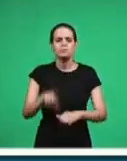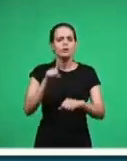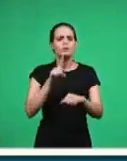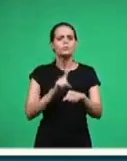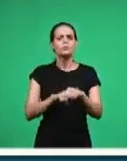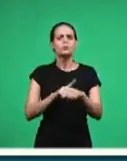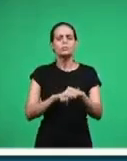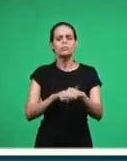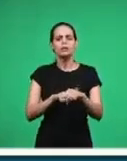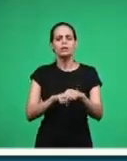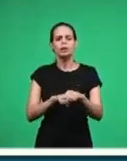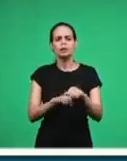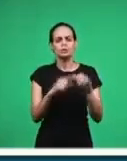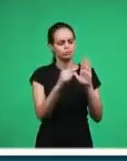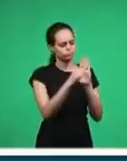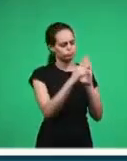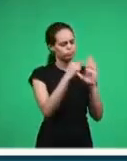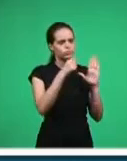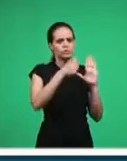Why is this a fundamental characteristic?